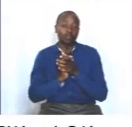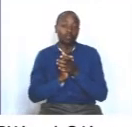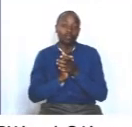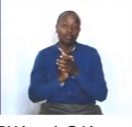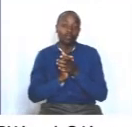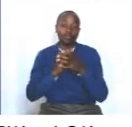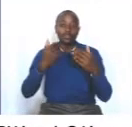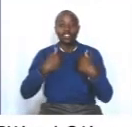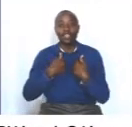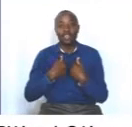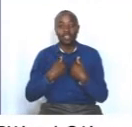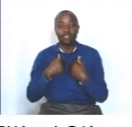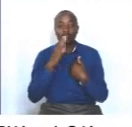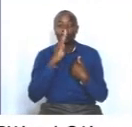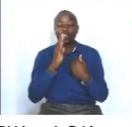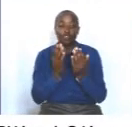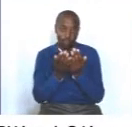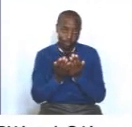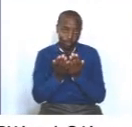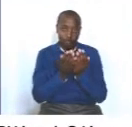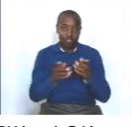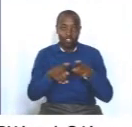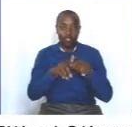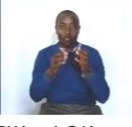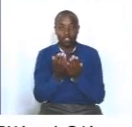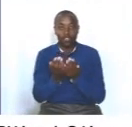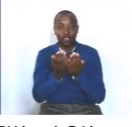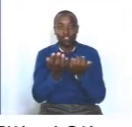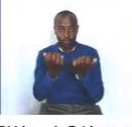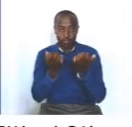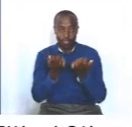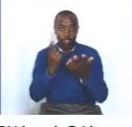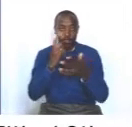You've been on Noah's boat and you've needed what Noah needed.